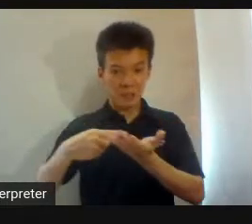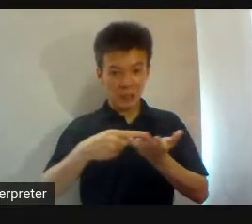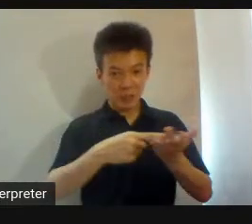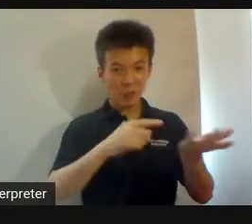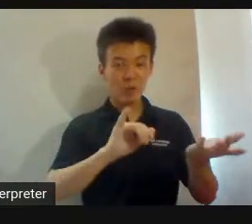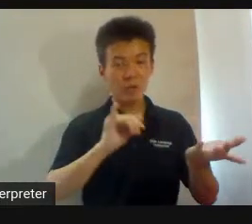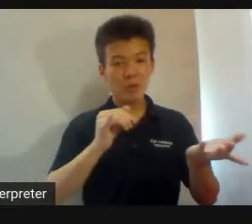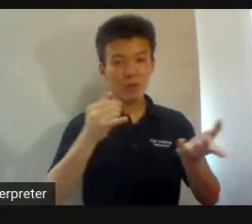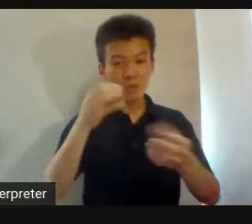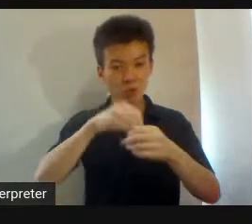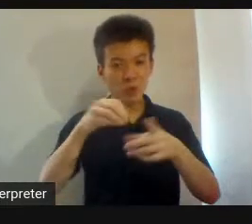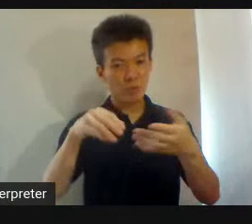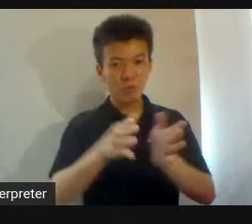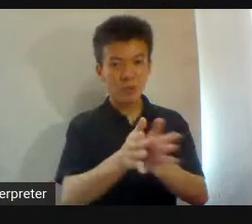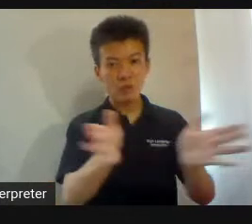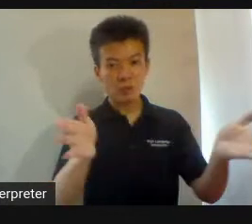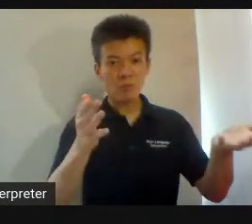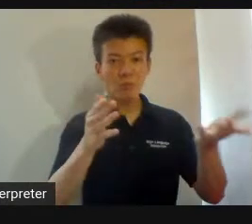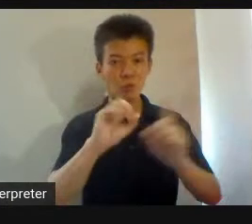the general society.